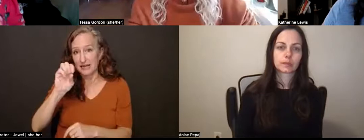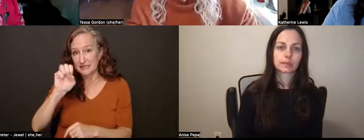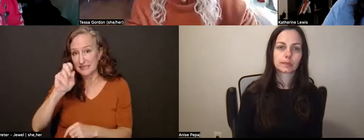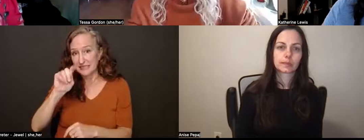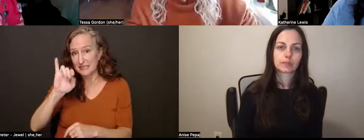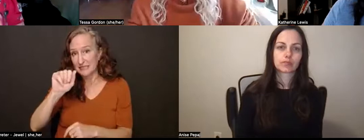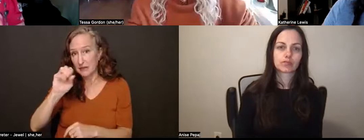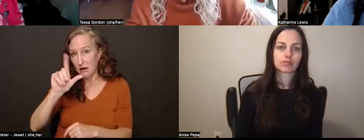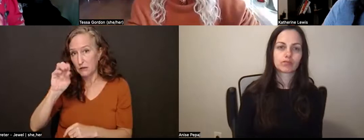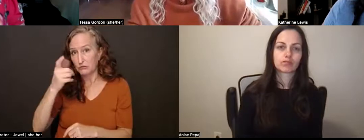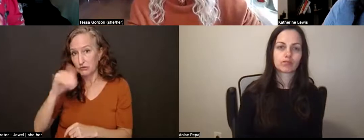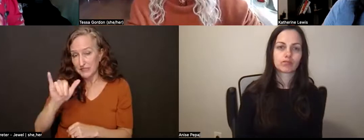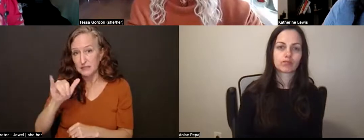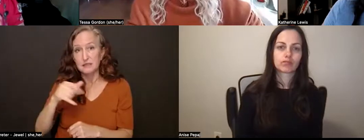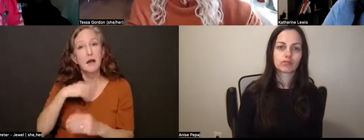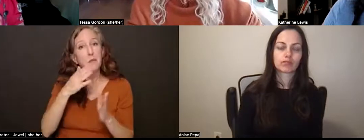I wouldn't do that. You know,